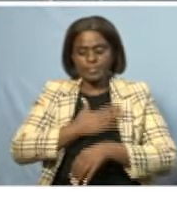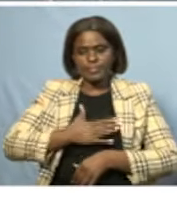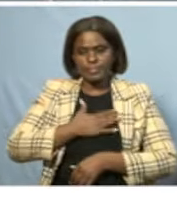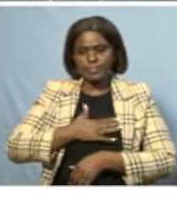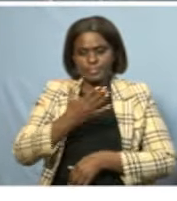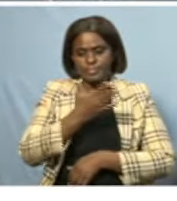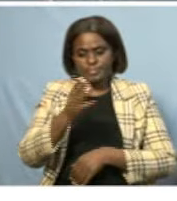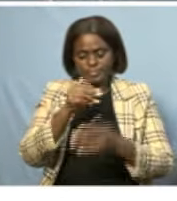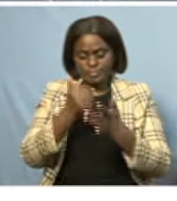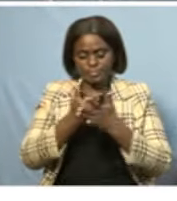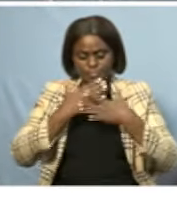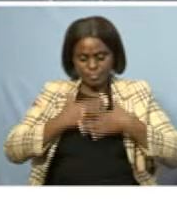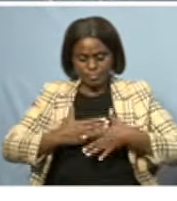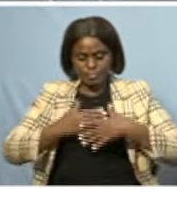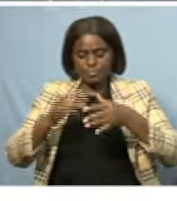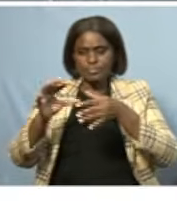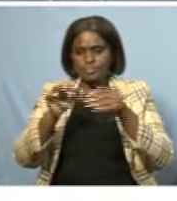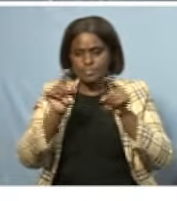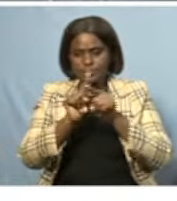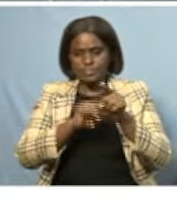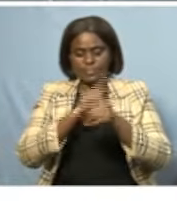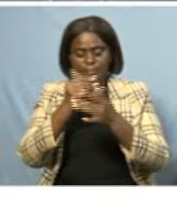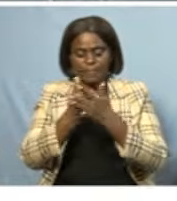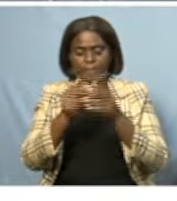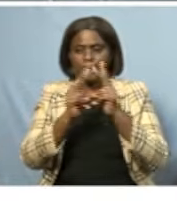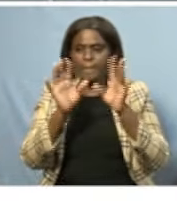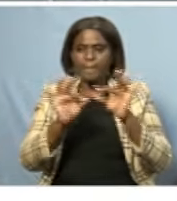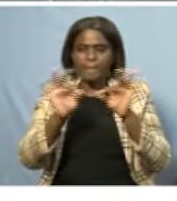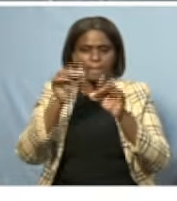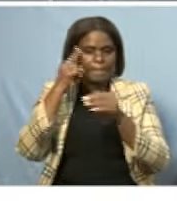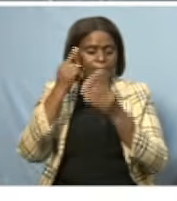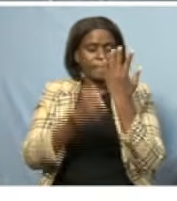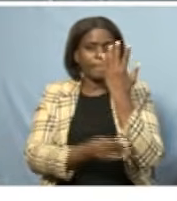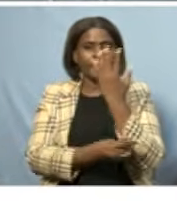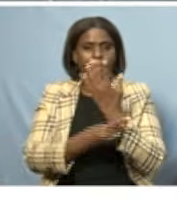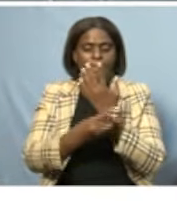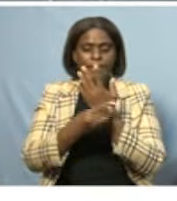Peace, order, and unity are prerequisites for development.